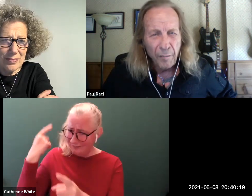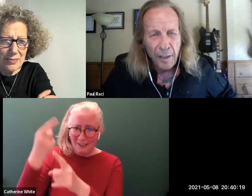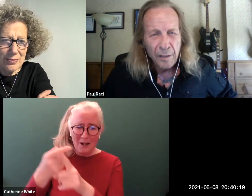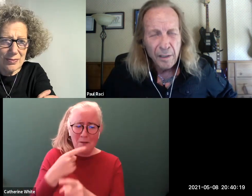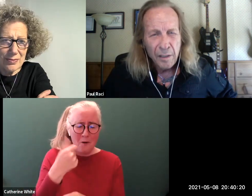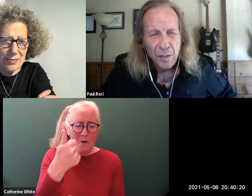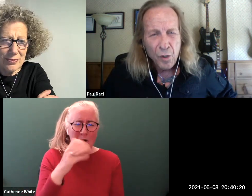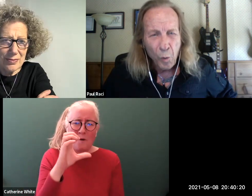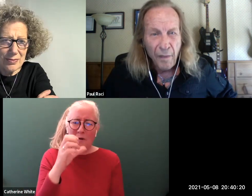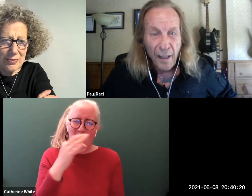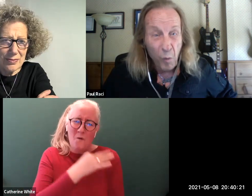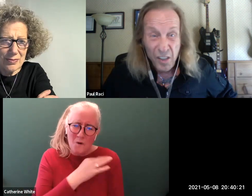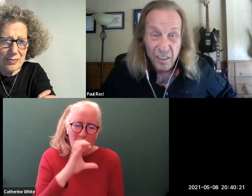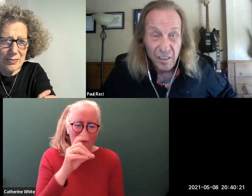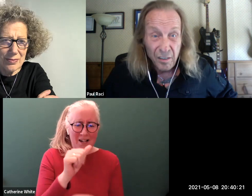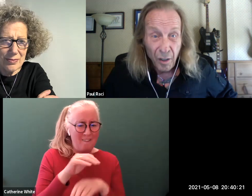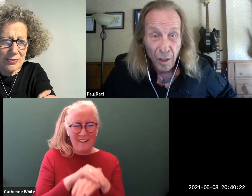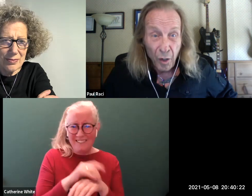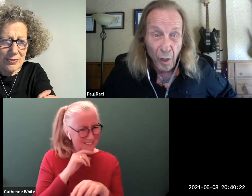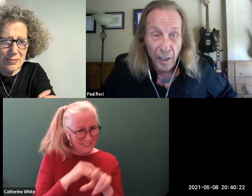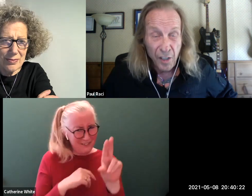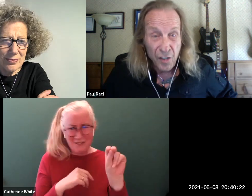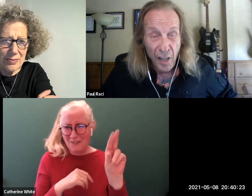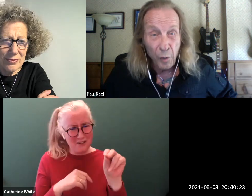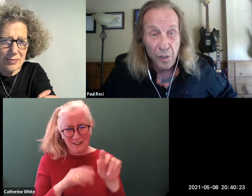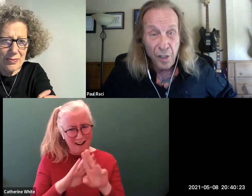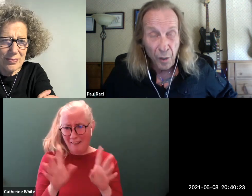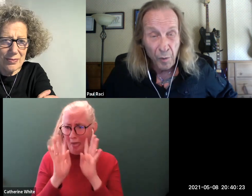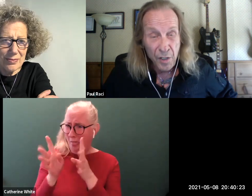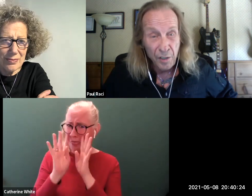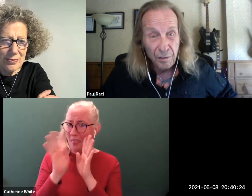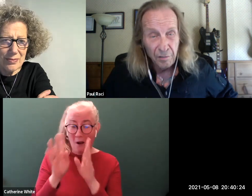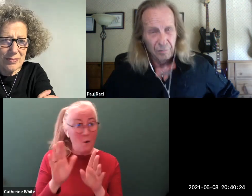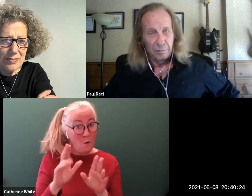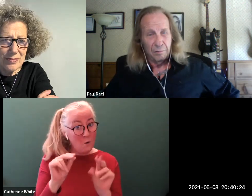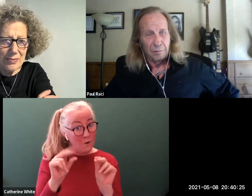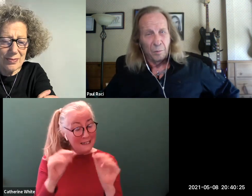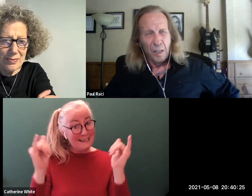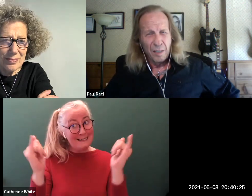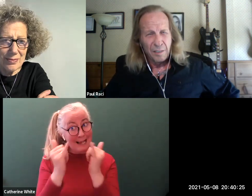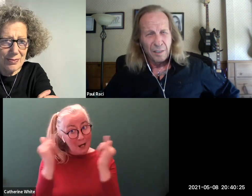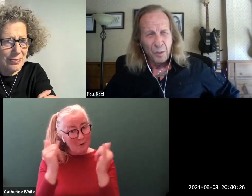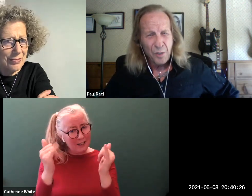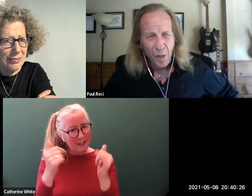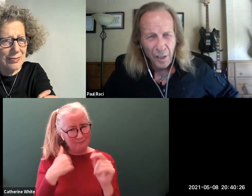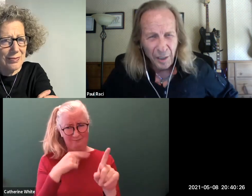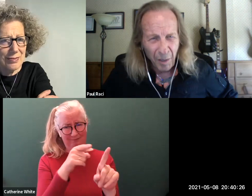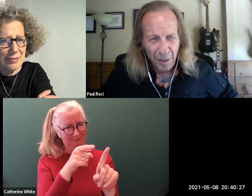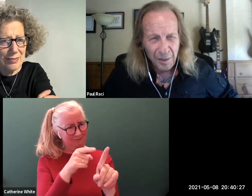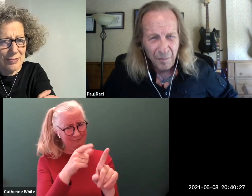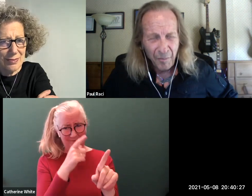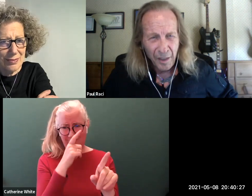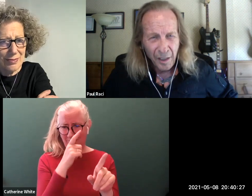friend of mine told me that it wasn't a crying session, that it was a celebration. What are you talking